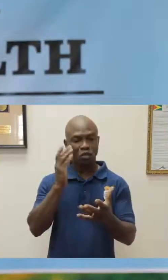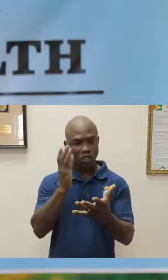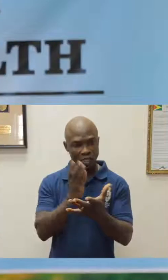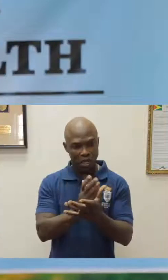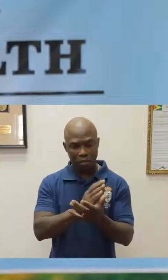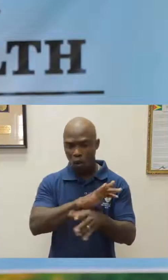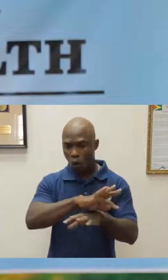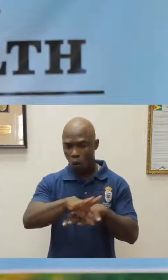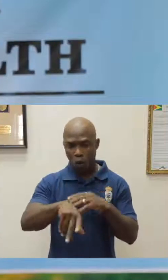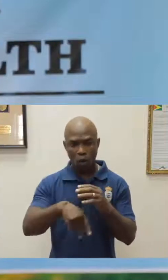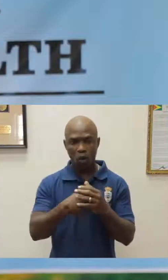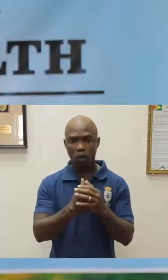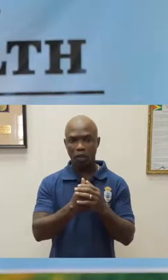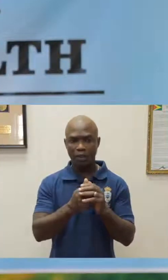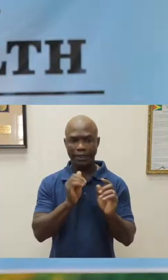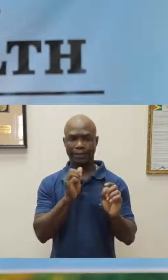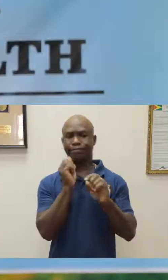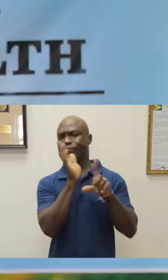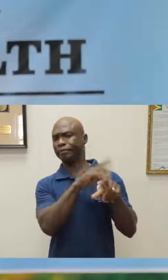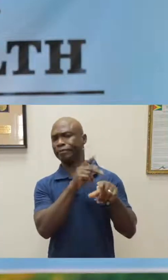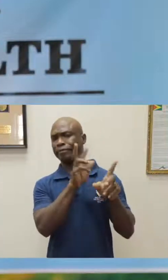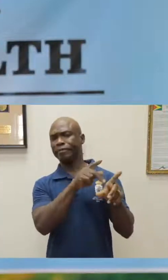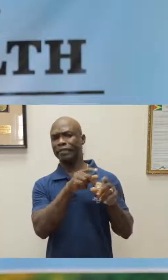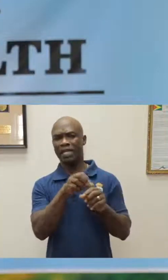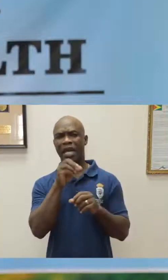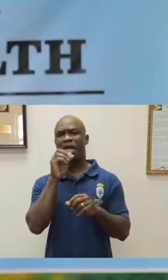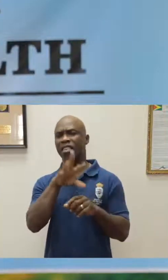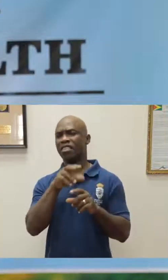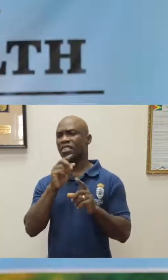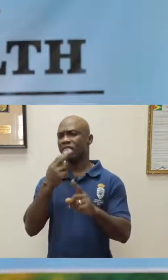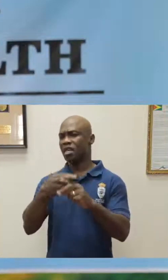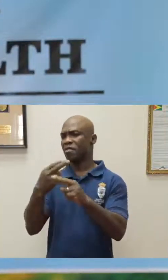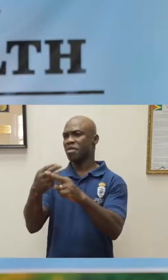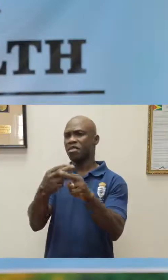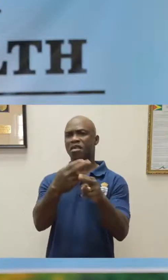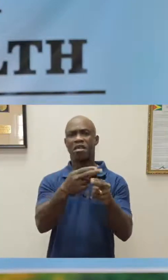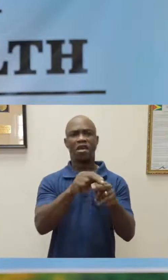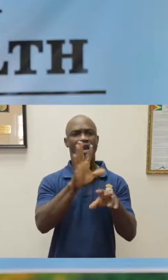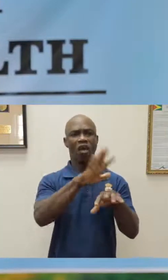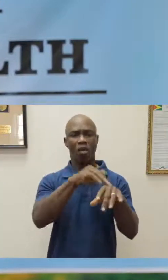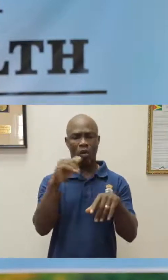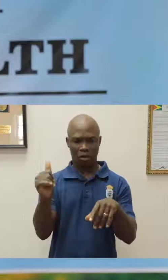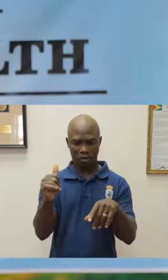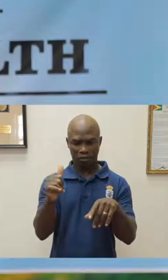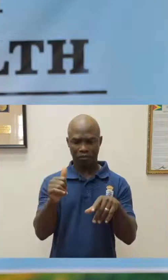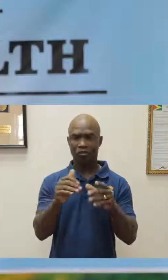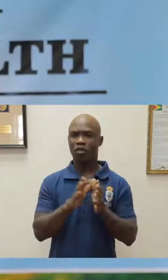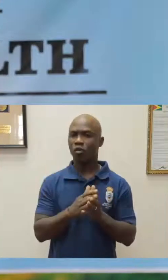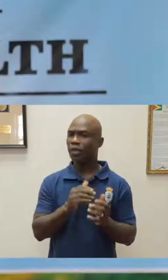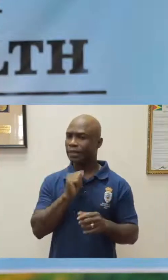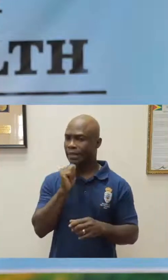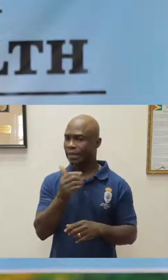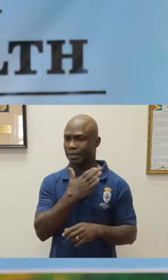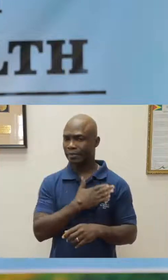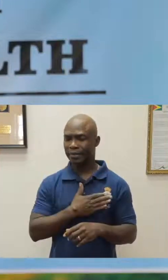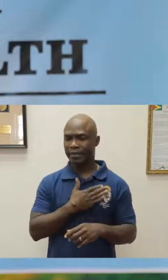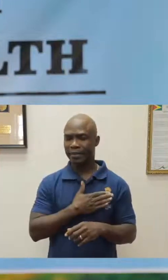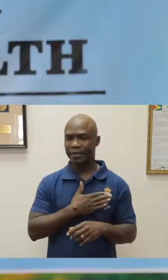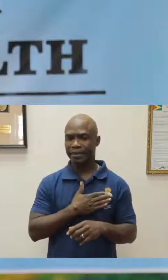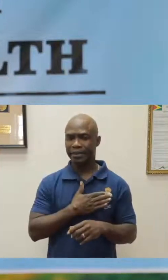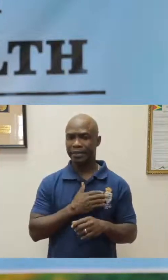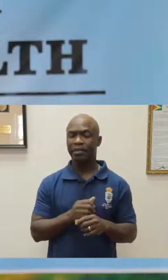discriminatory acts continue to be forwarded to the ministry, and we are very disheartened to hear